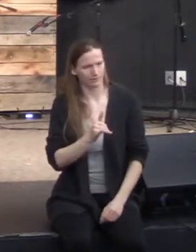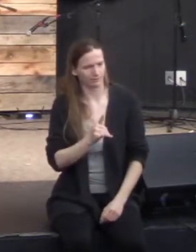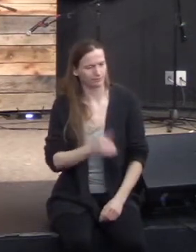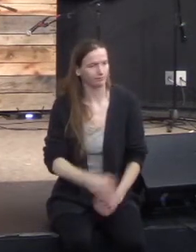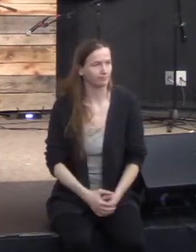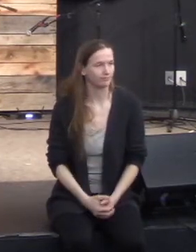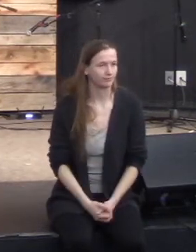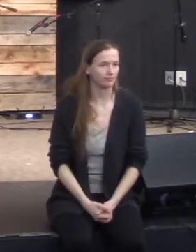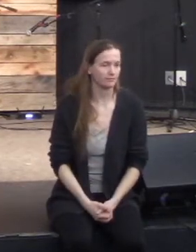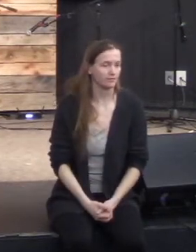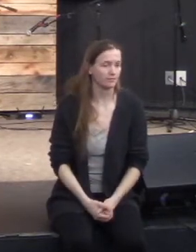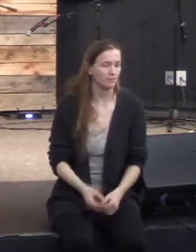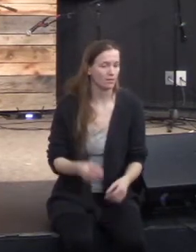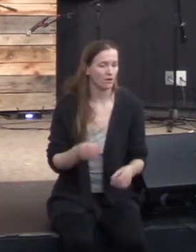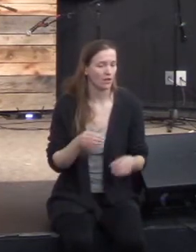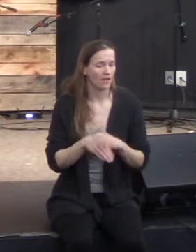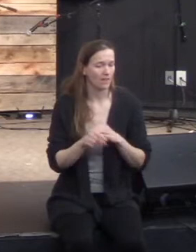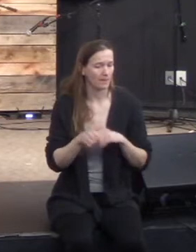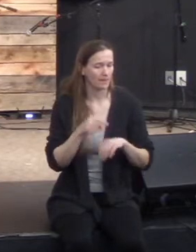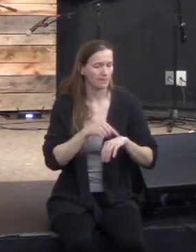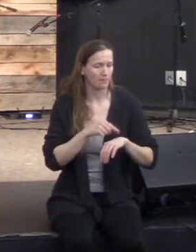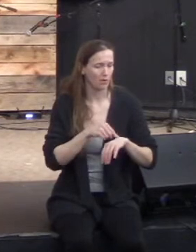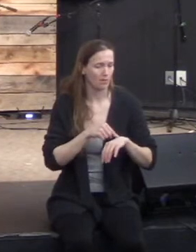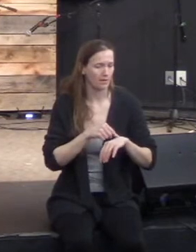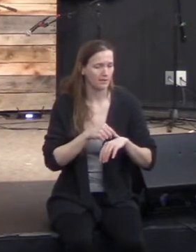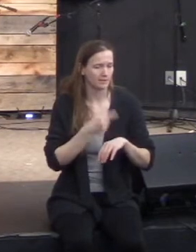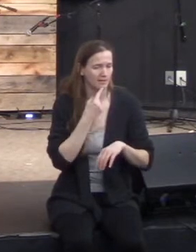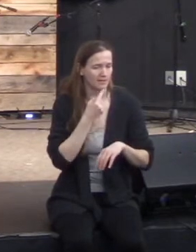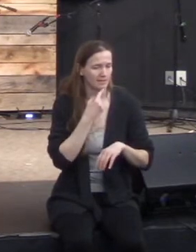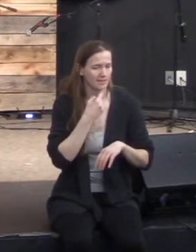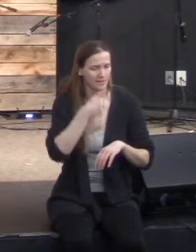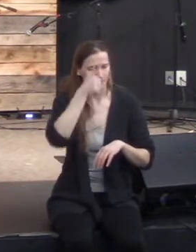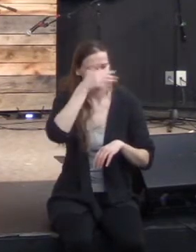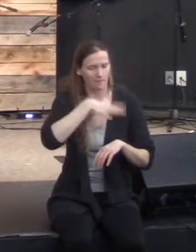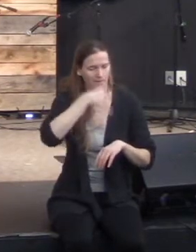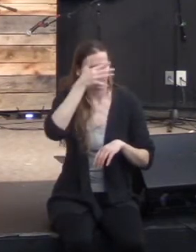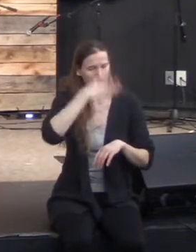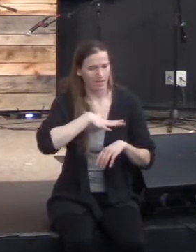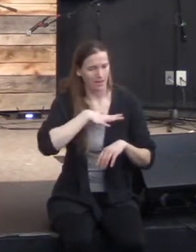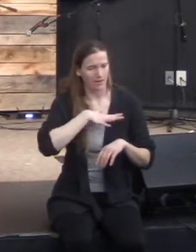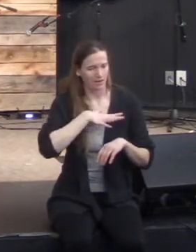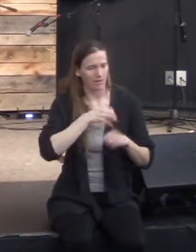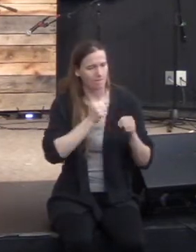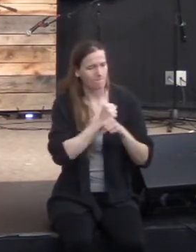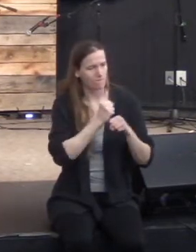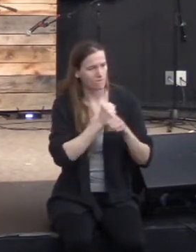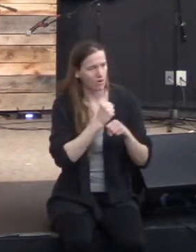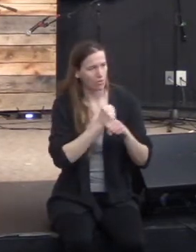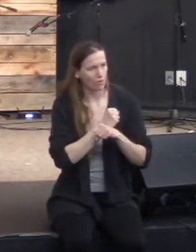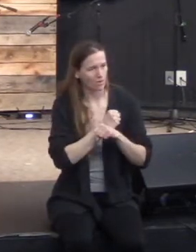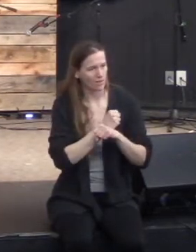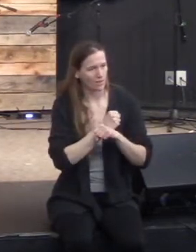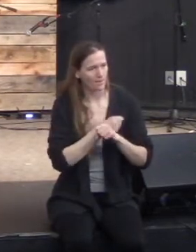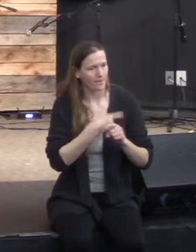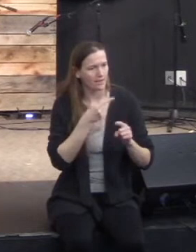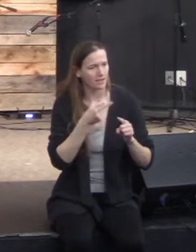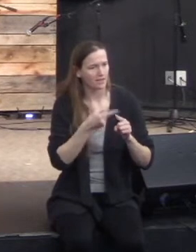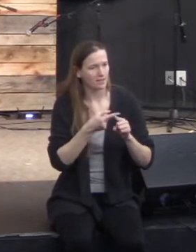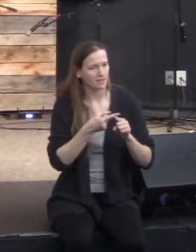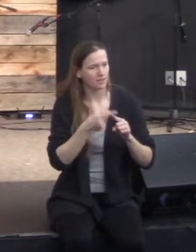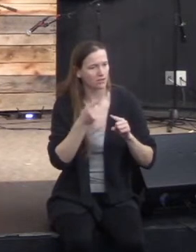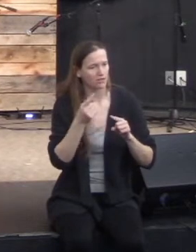And in this moment, it says, a man wrestled with him till daybreak. You know, I've heard of